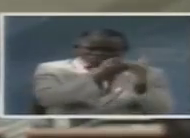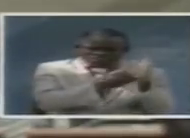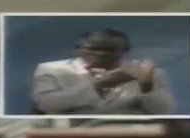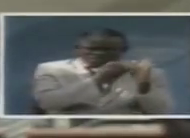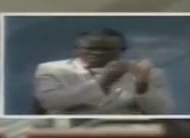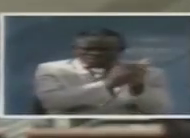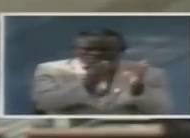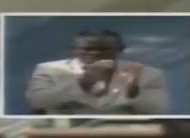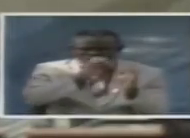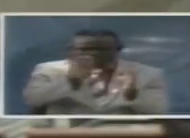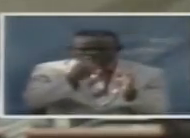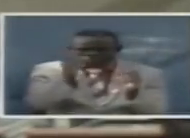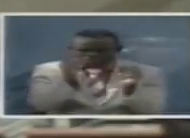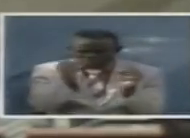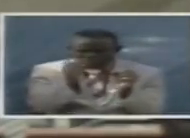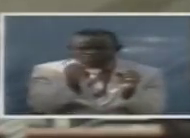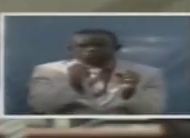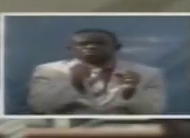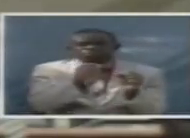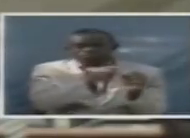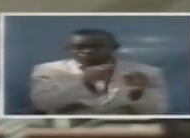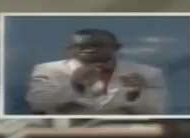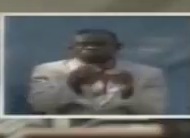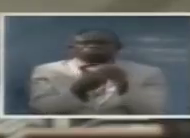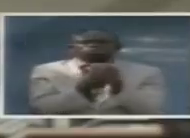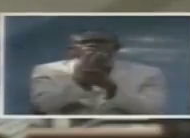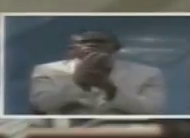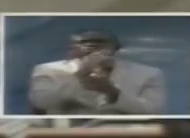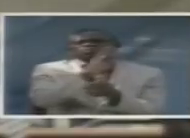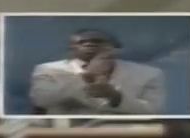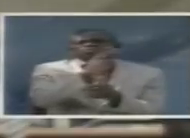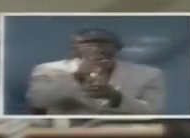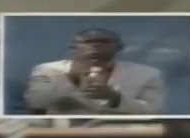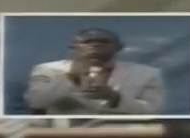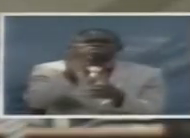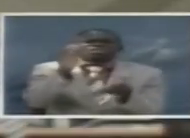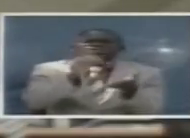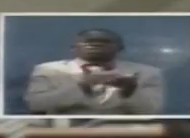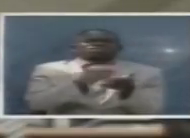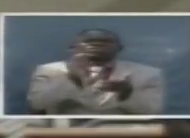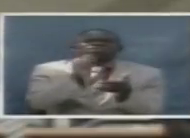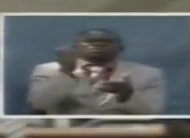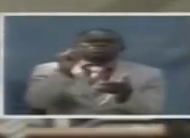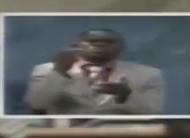June 2017 from 56,000 tons in the same period in